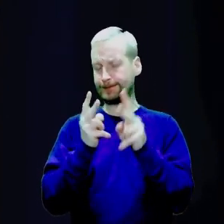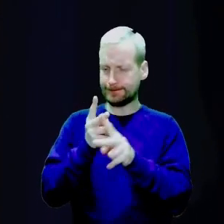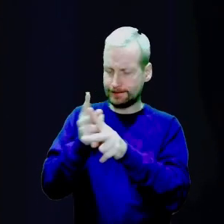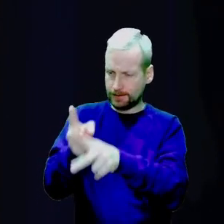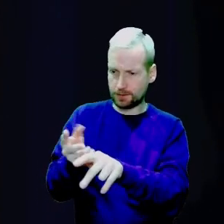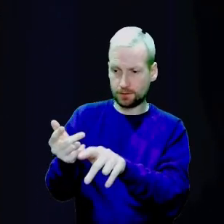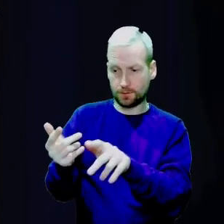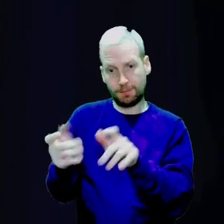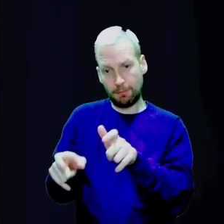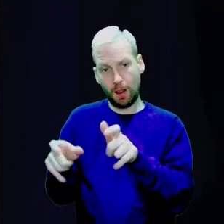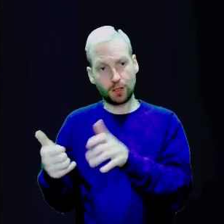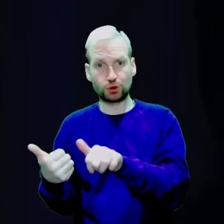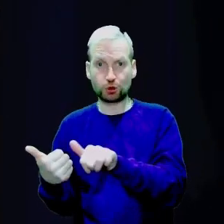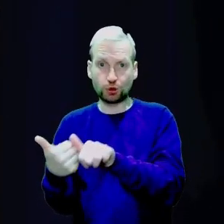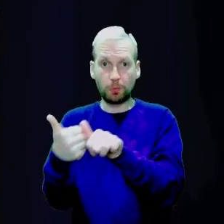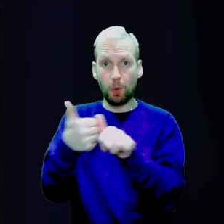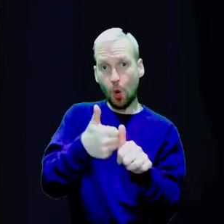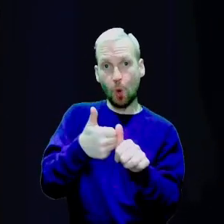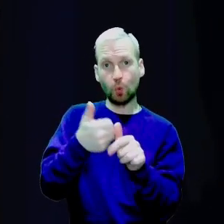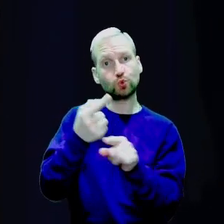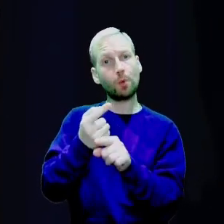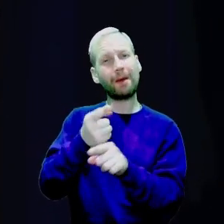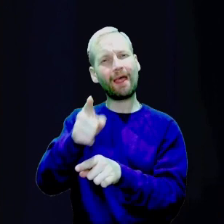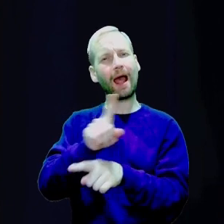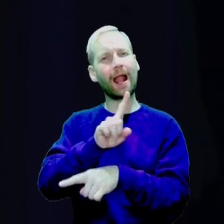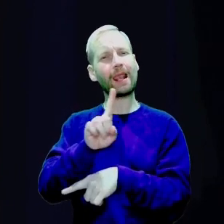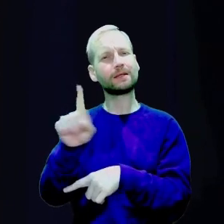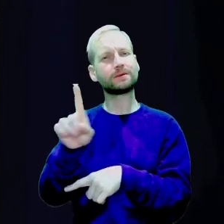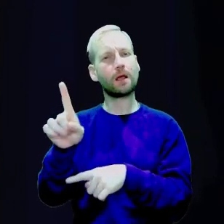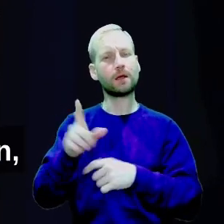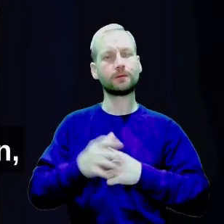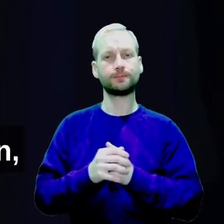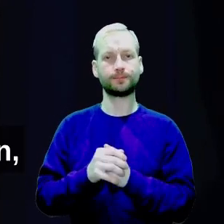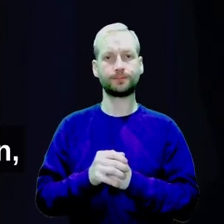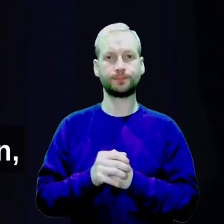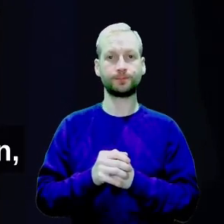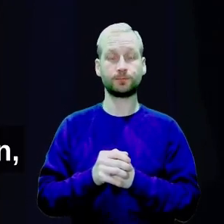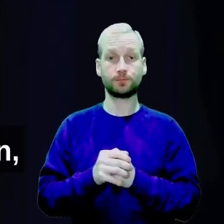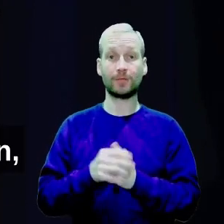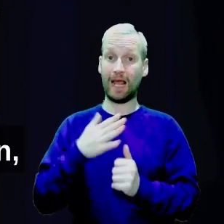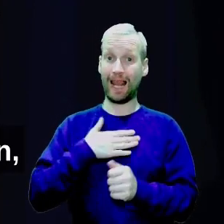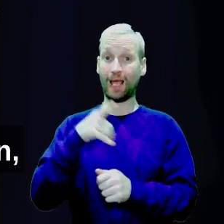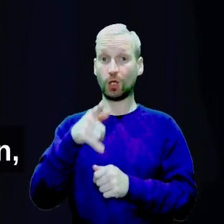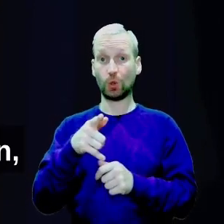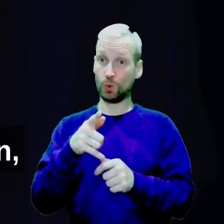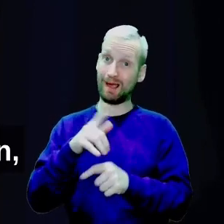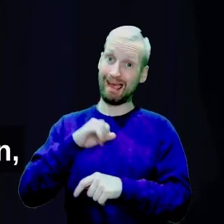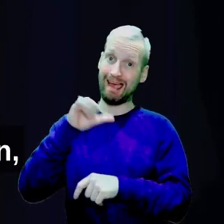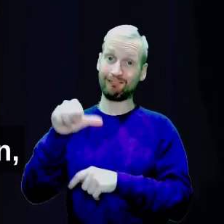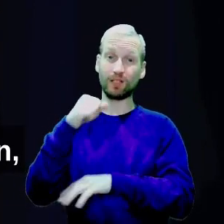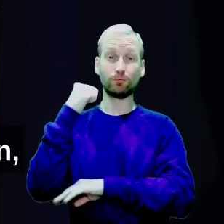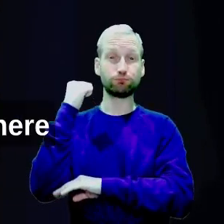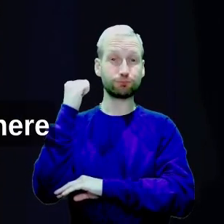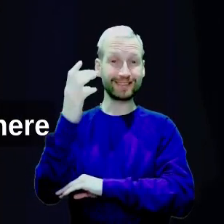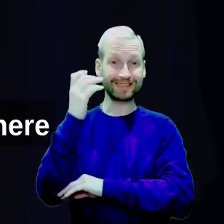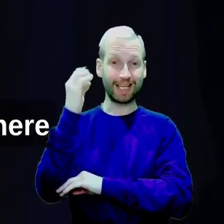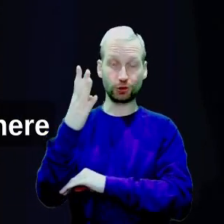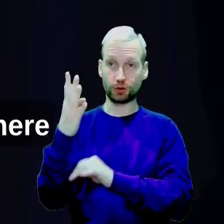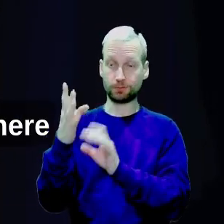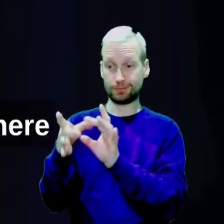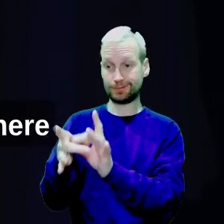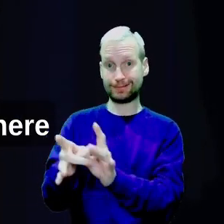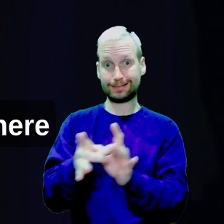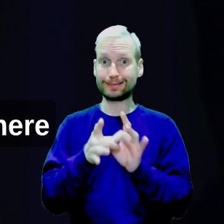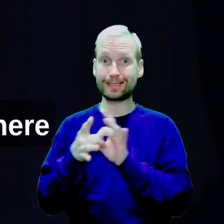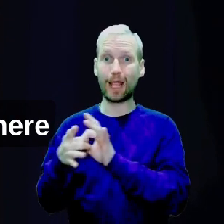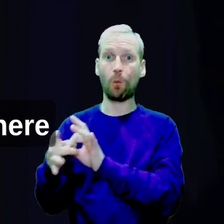extra support, will also be highlighted later today. We'd really like you to stay after the presentation, network with the